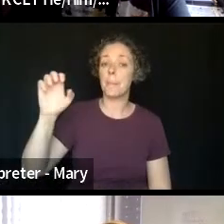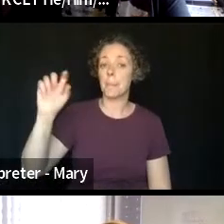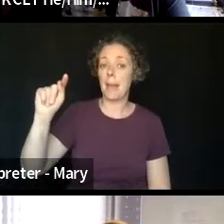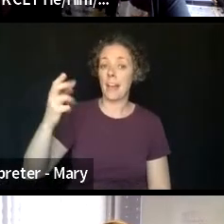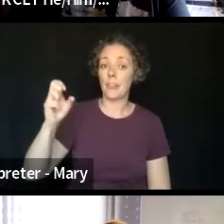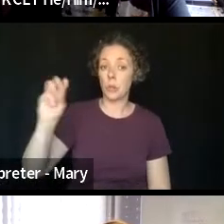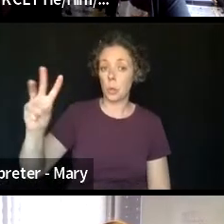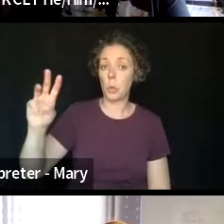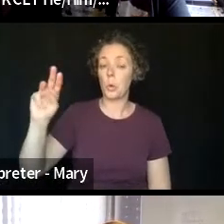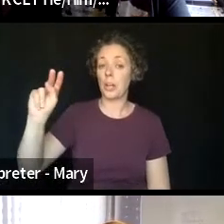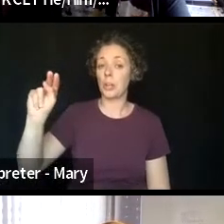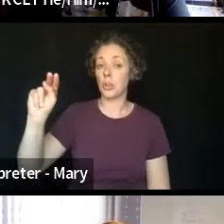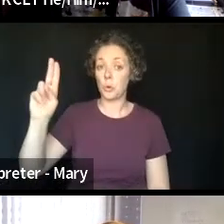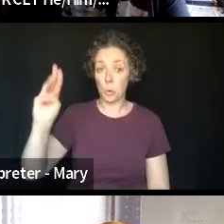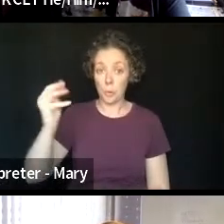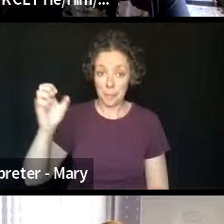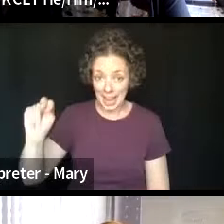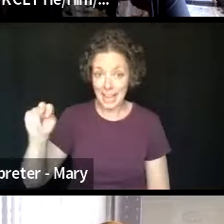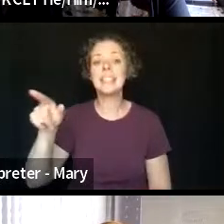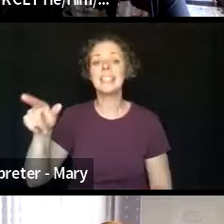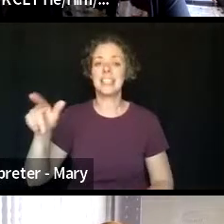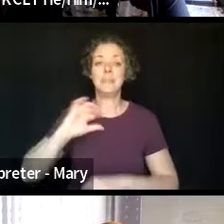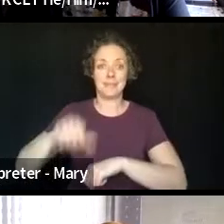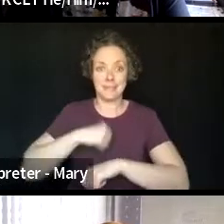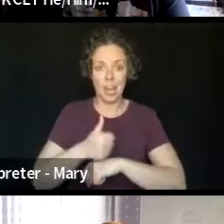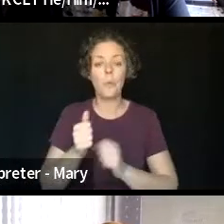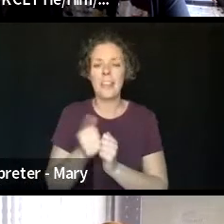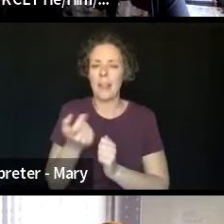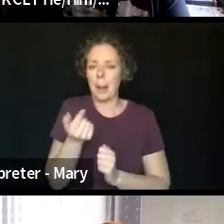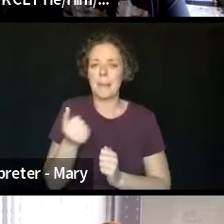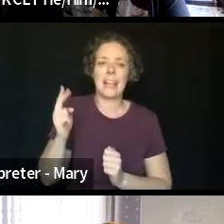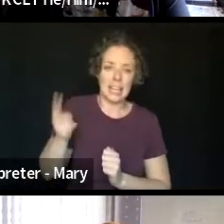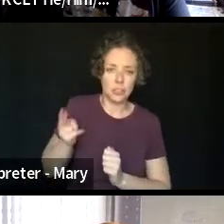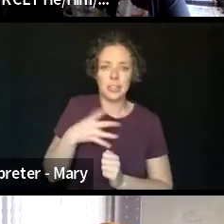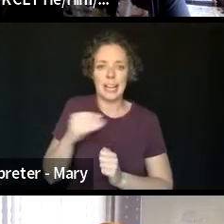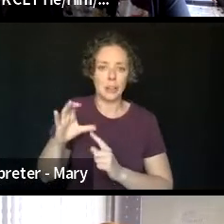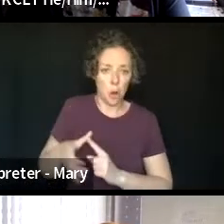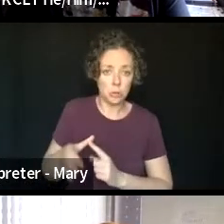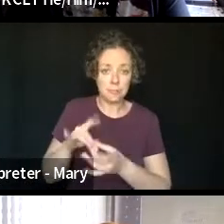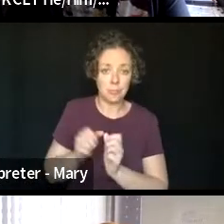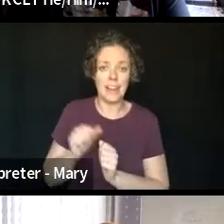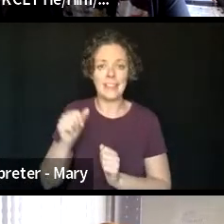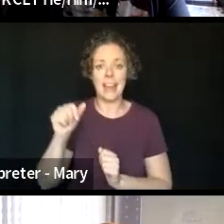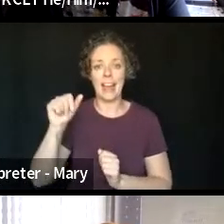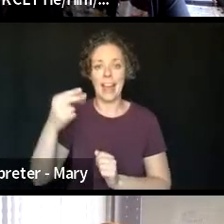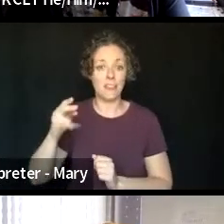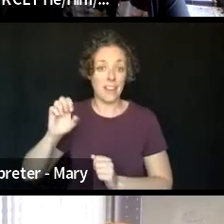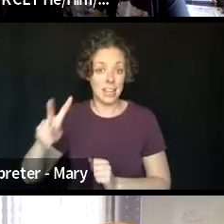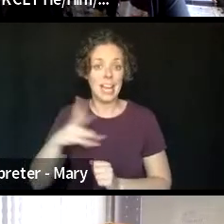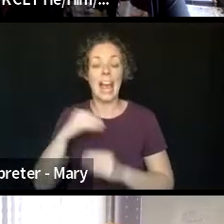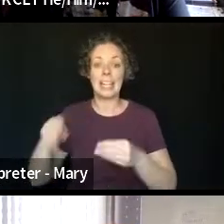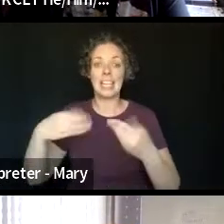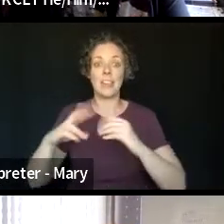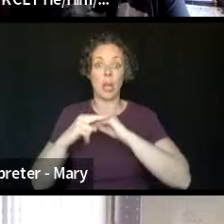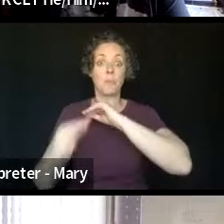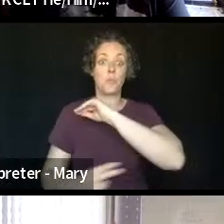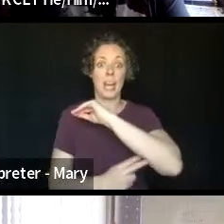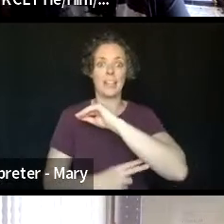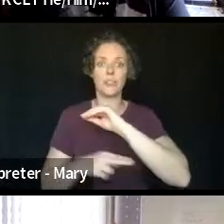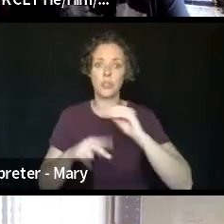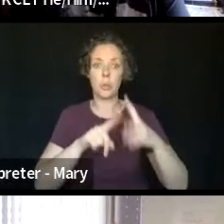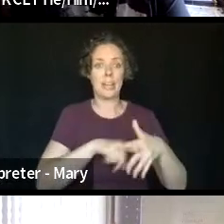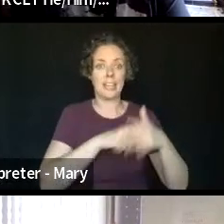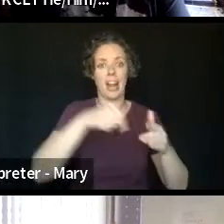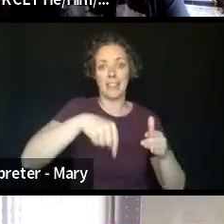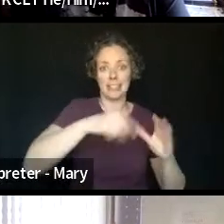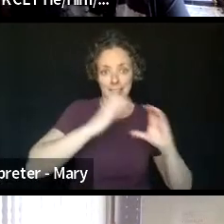a little bit of background on history and culture related to HIV and sort of giving us the bridge into the current conversation. So